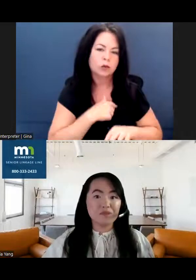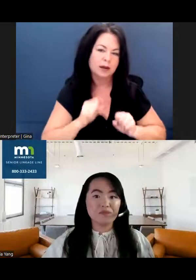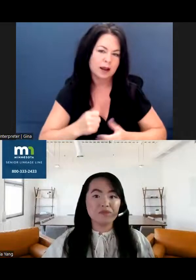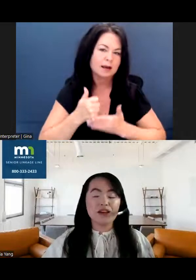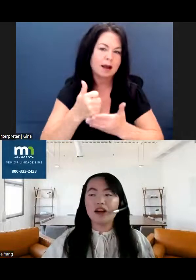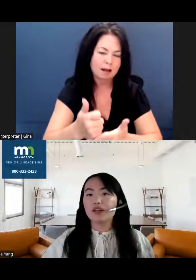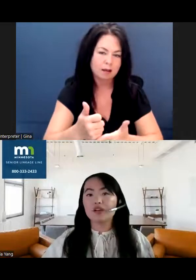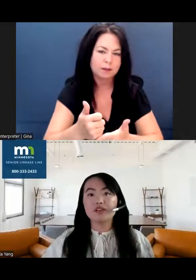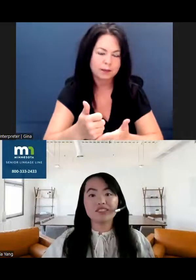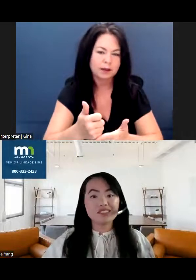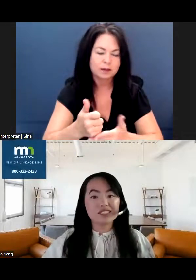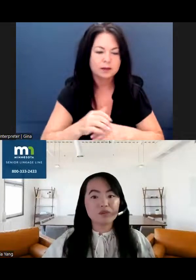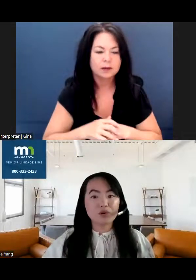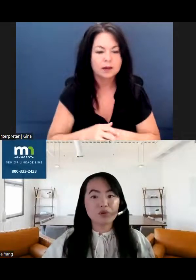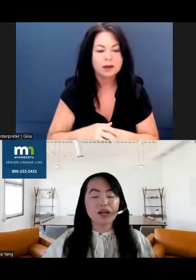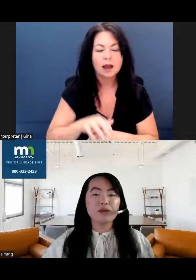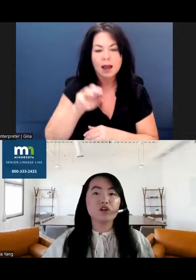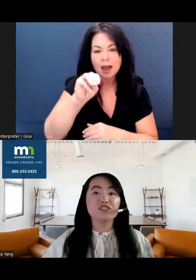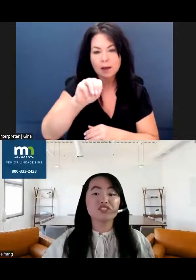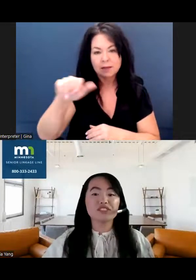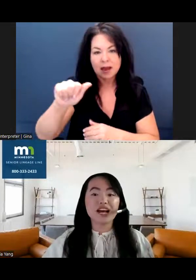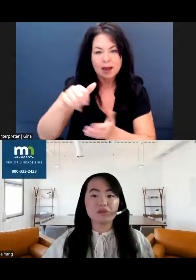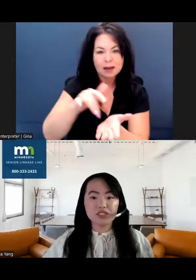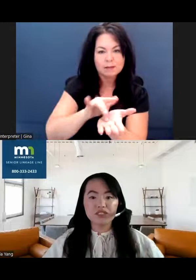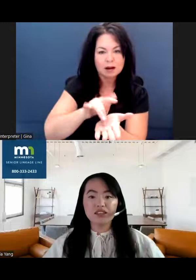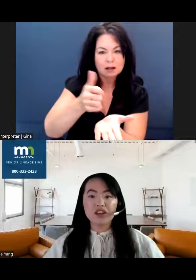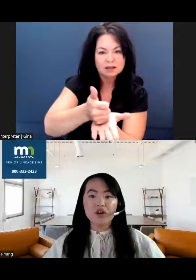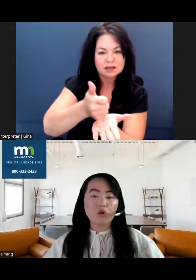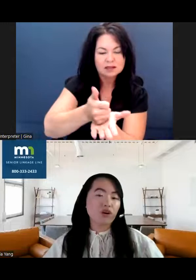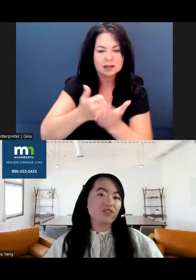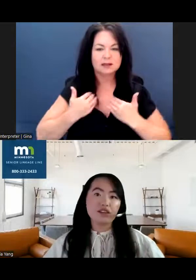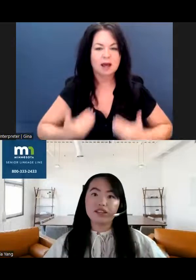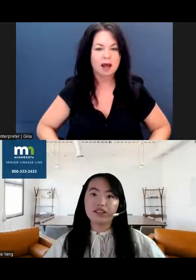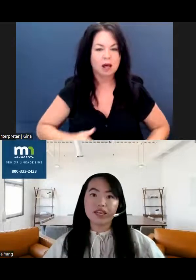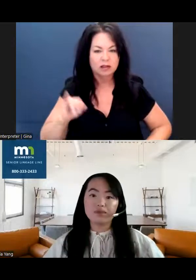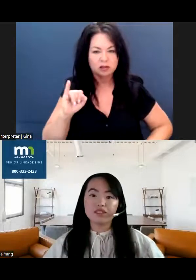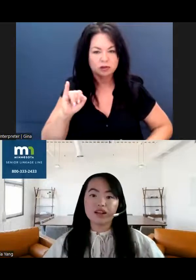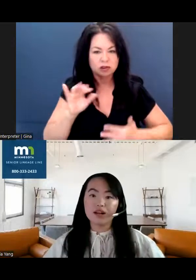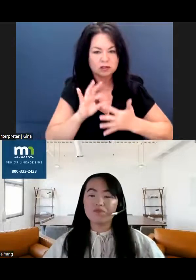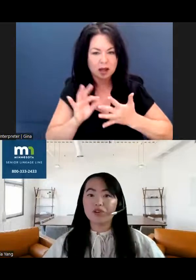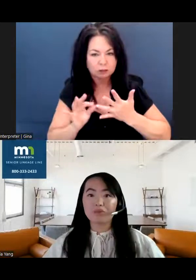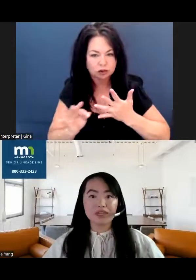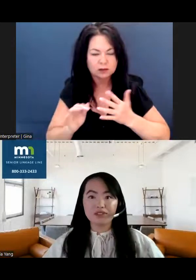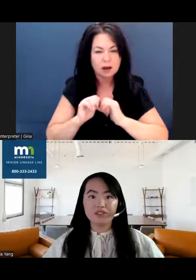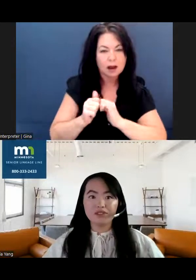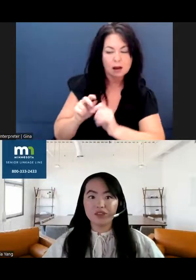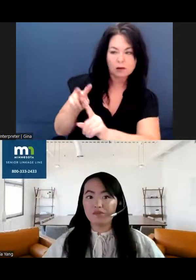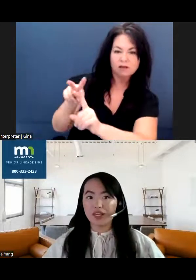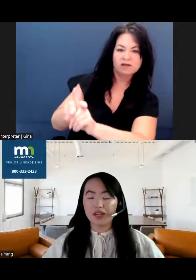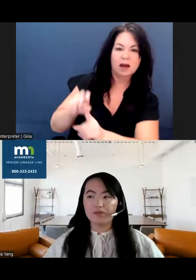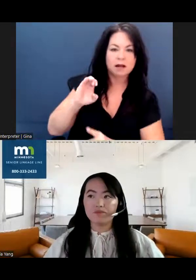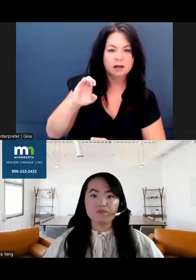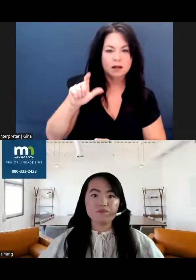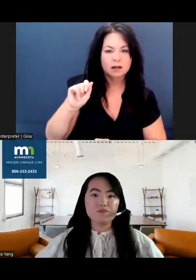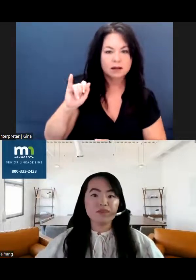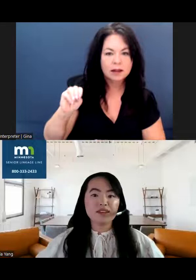eligibility, medical assistance program, health insurance options, or filing claims or appeals with